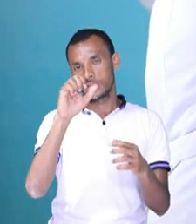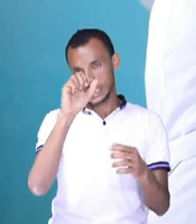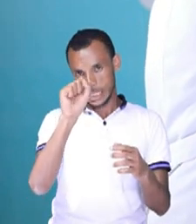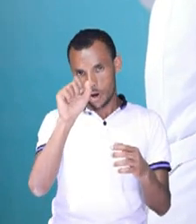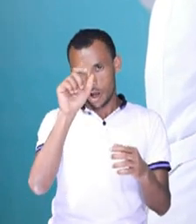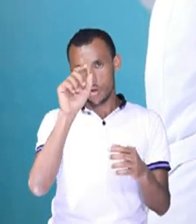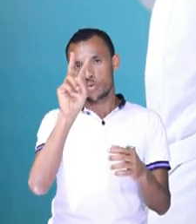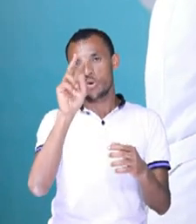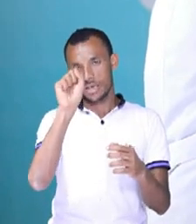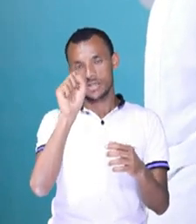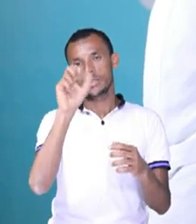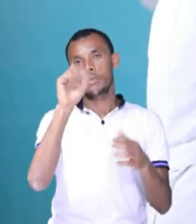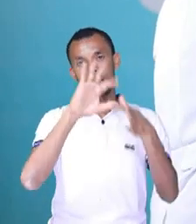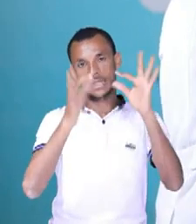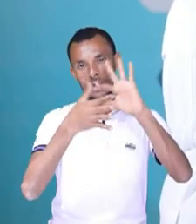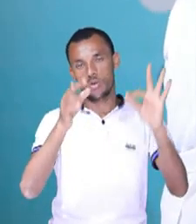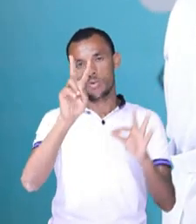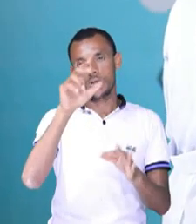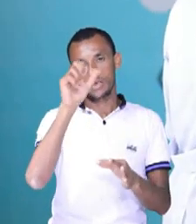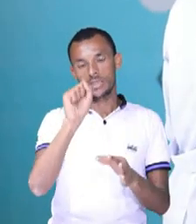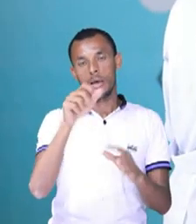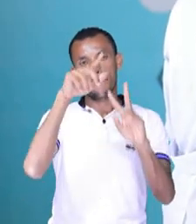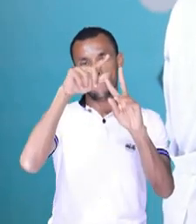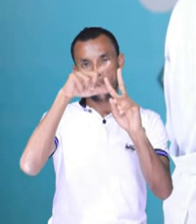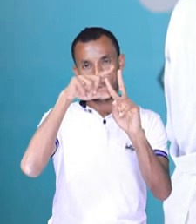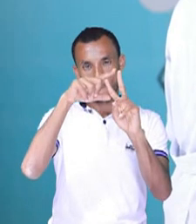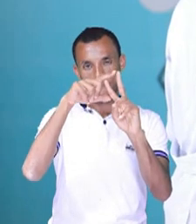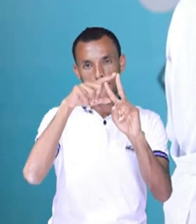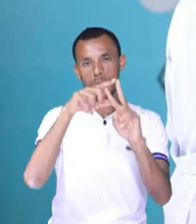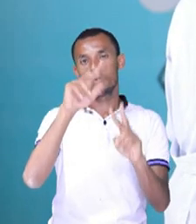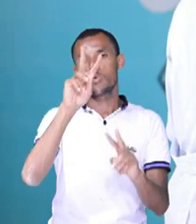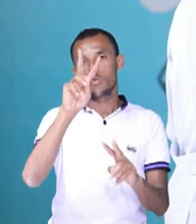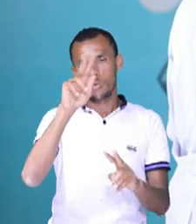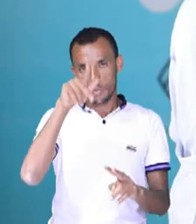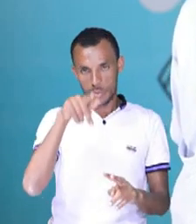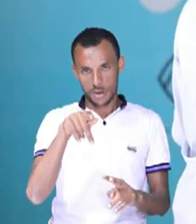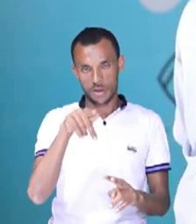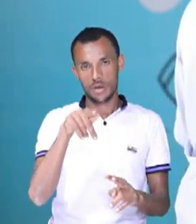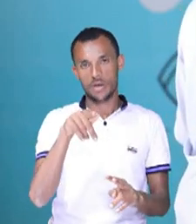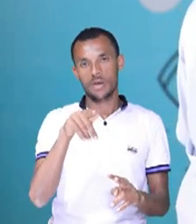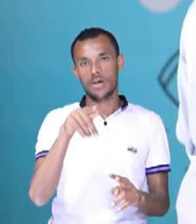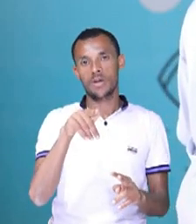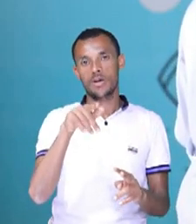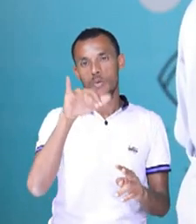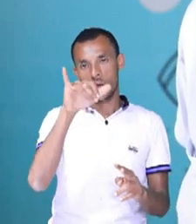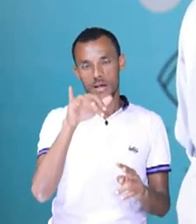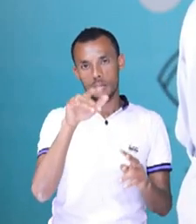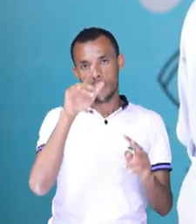star 2s. Pi 2p y,